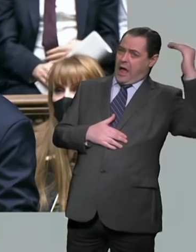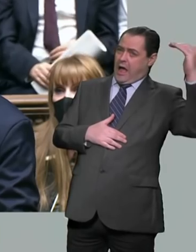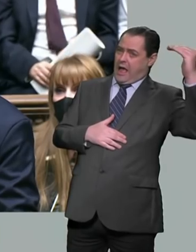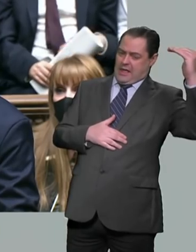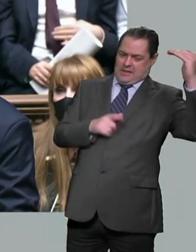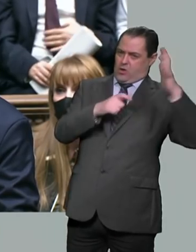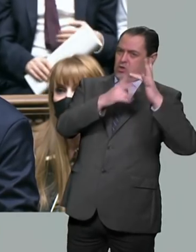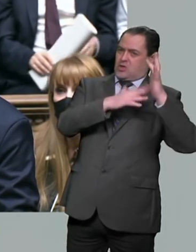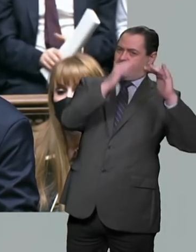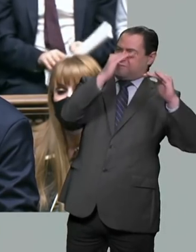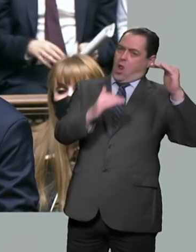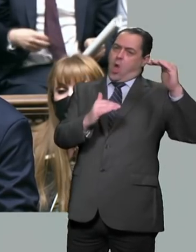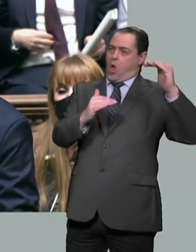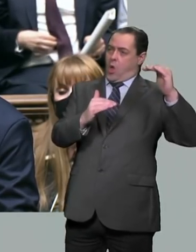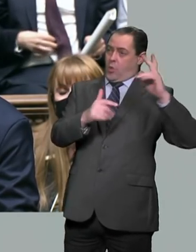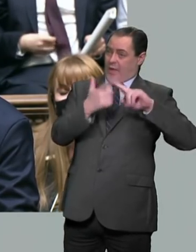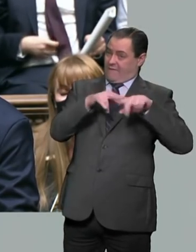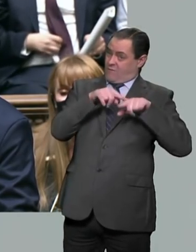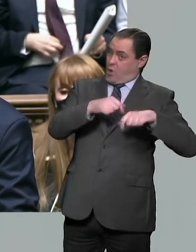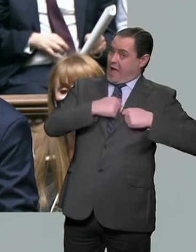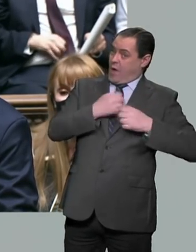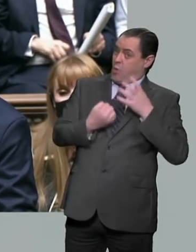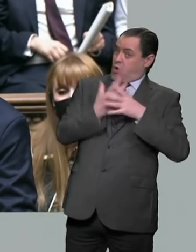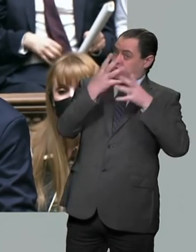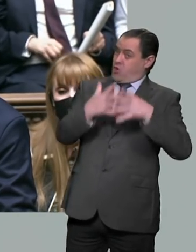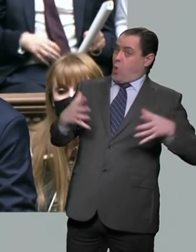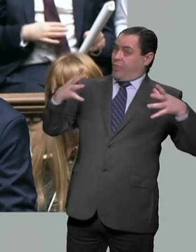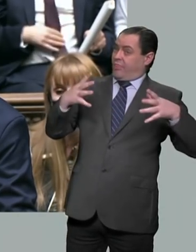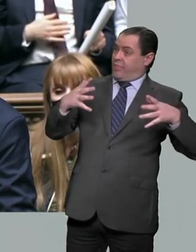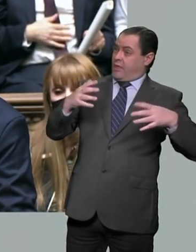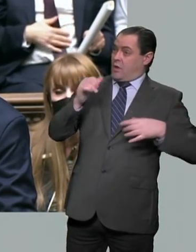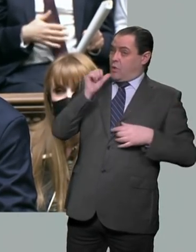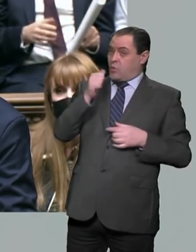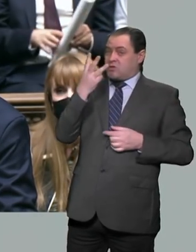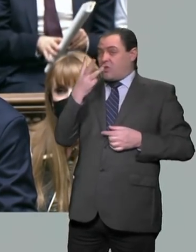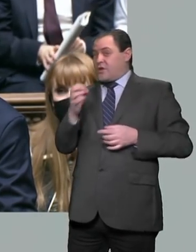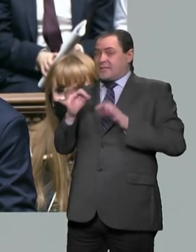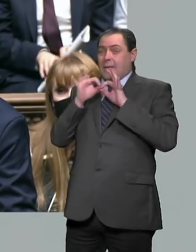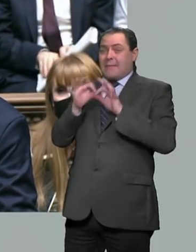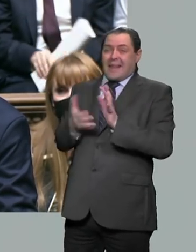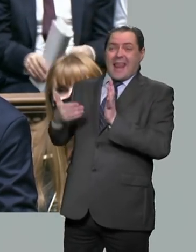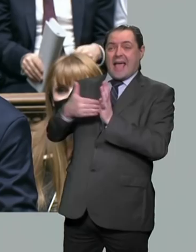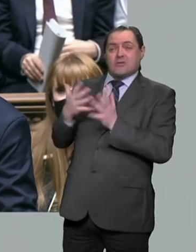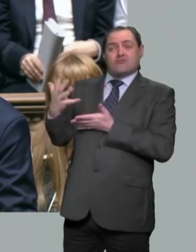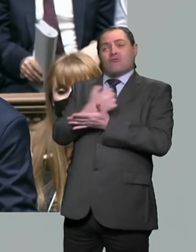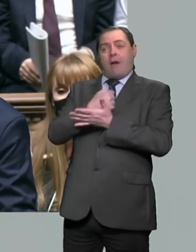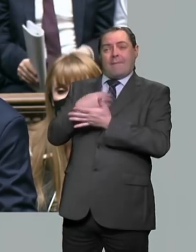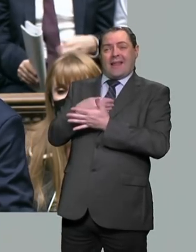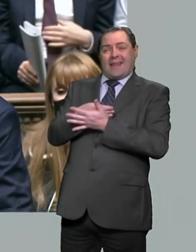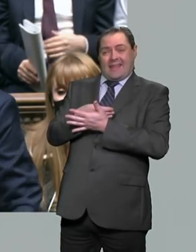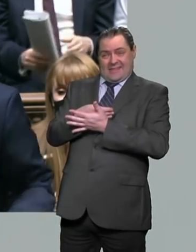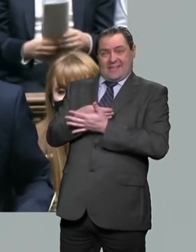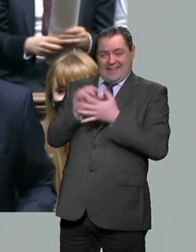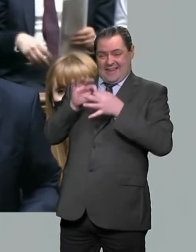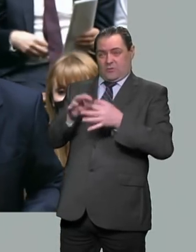the Tories matched our record on growth, we would have £30 billion more to spend on public